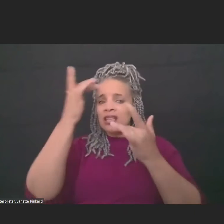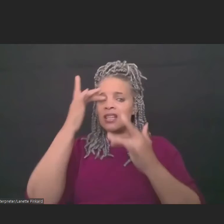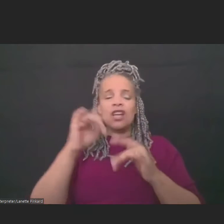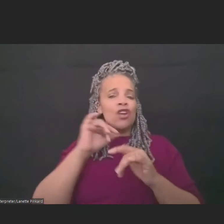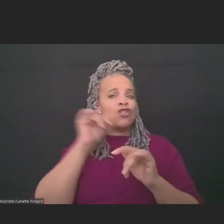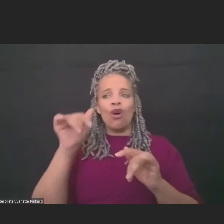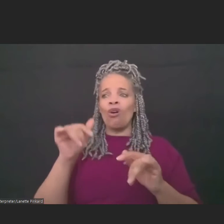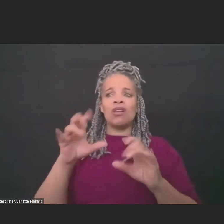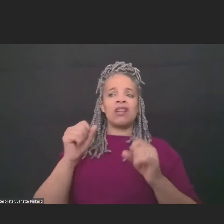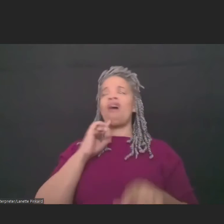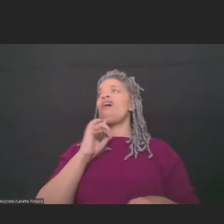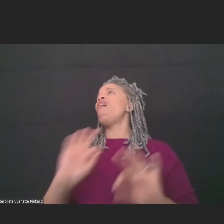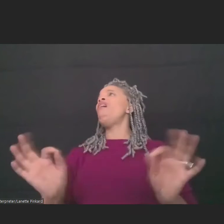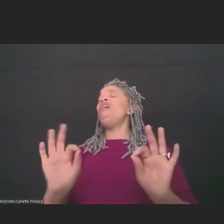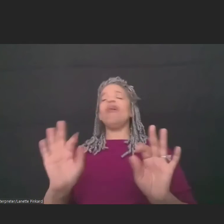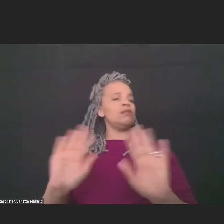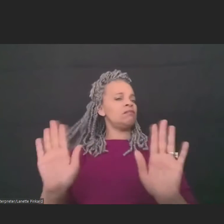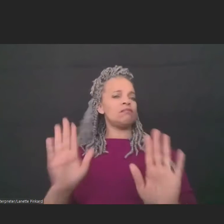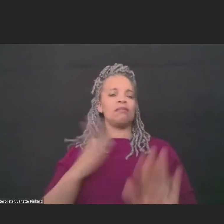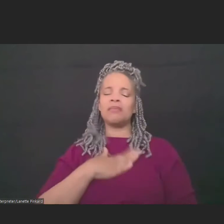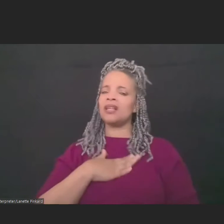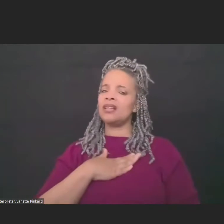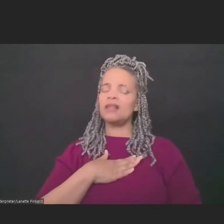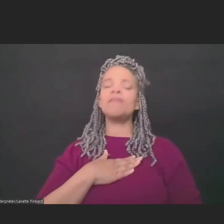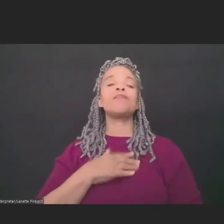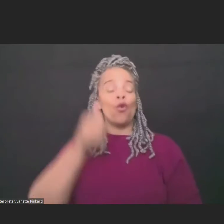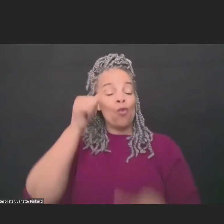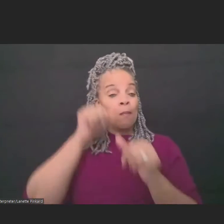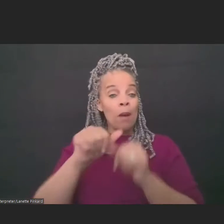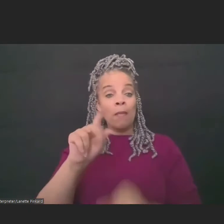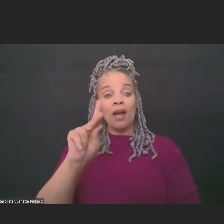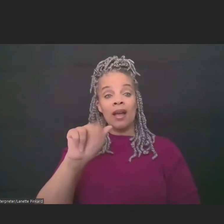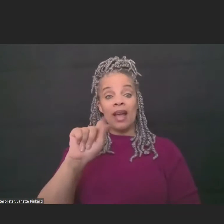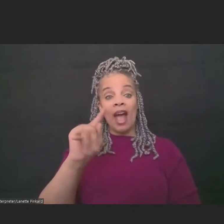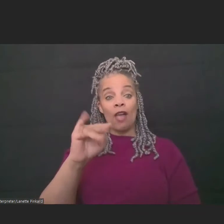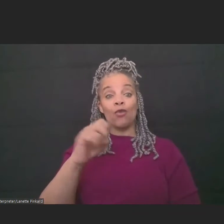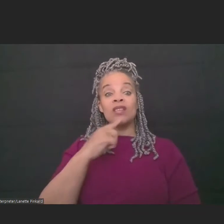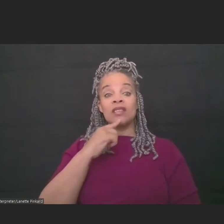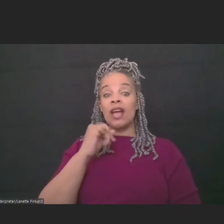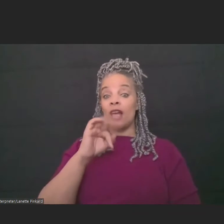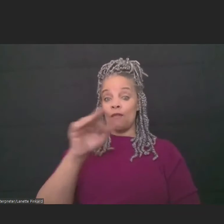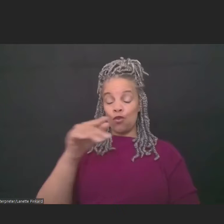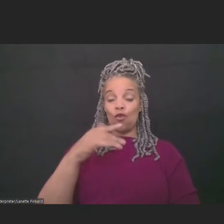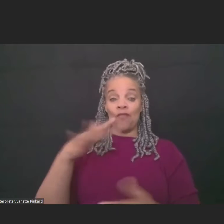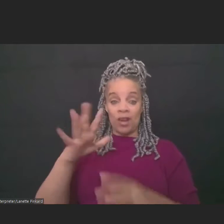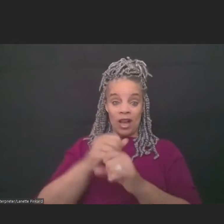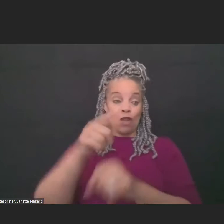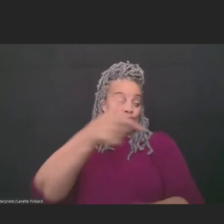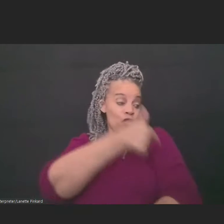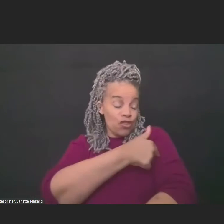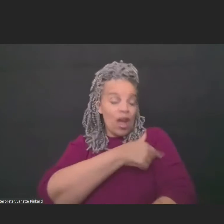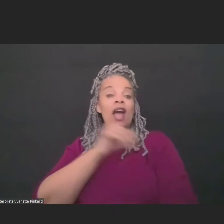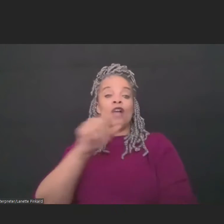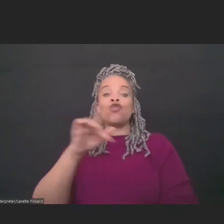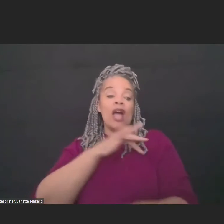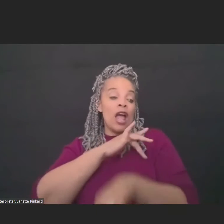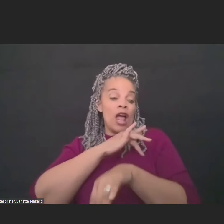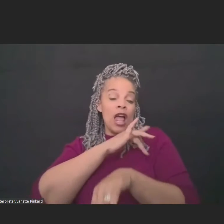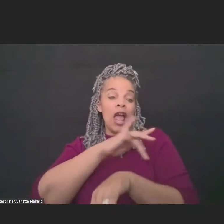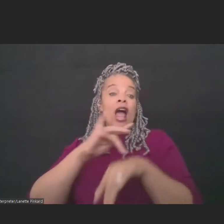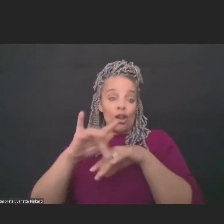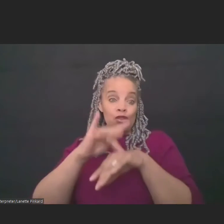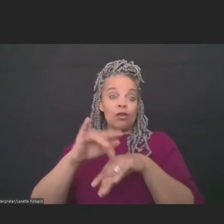lightly. Remember, as Catherine said, if you've already received your dose and you're eligible in that 1A and 1B group, come get